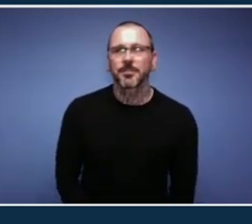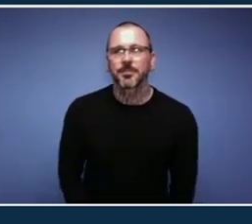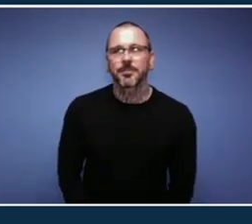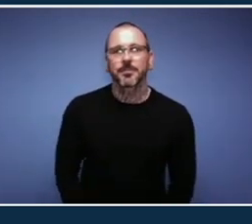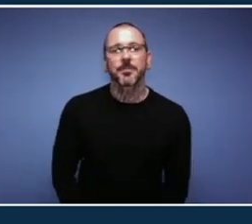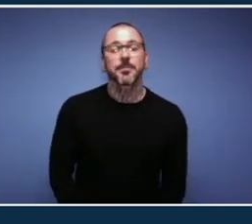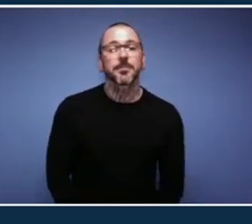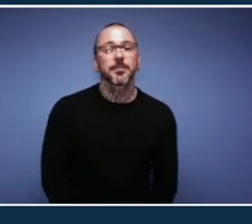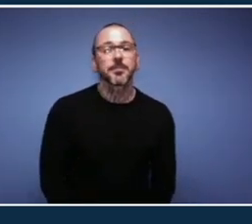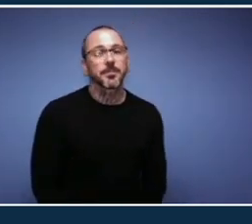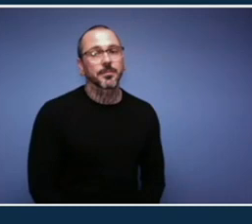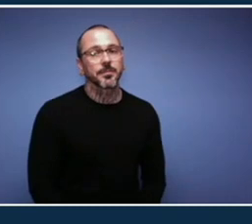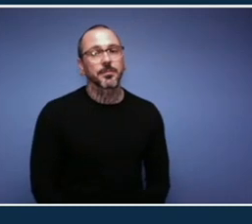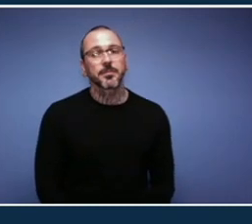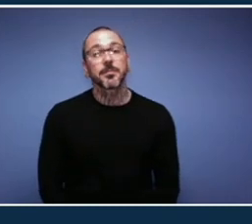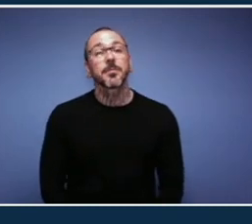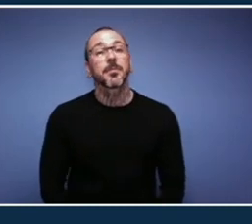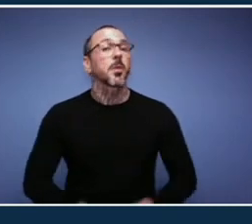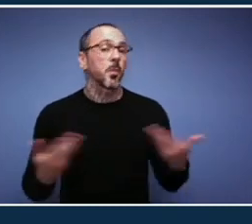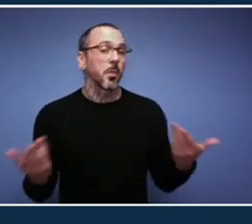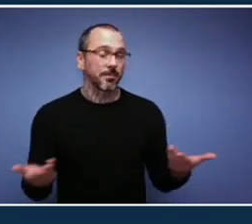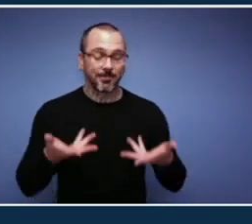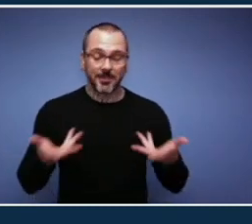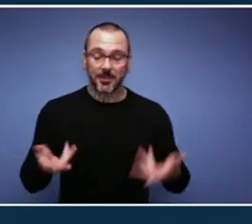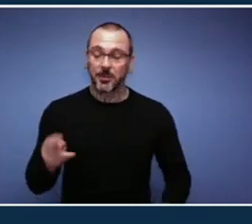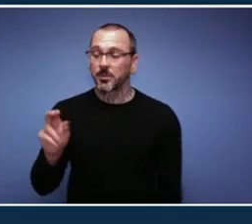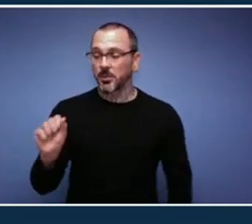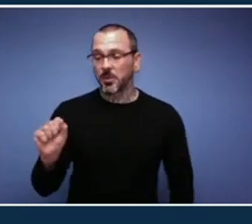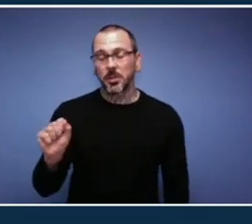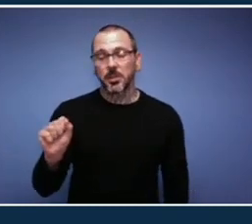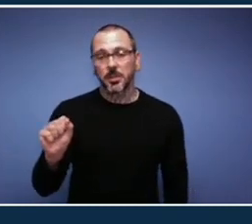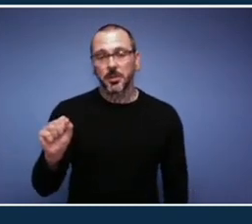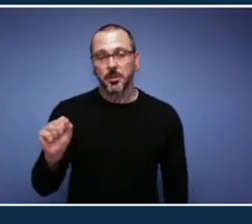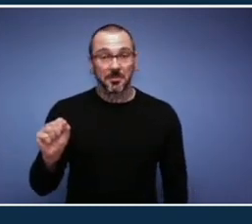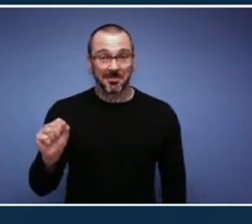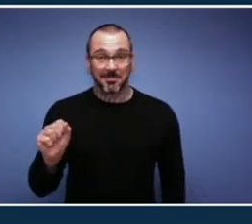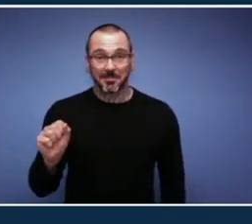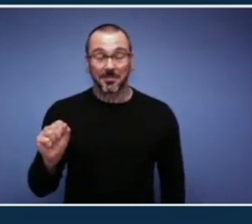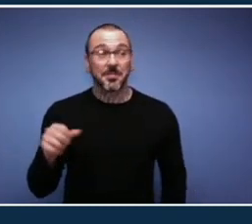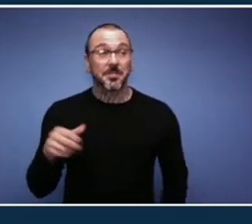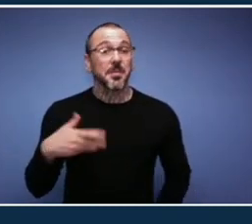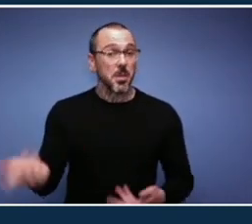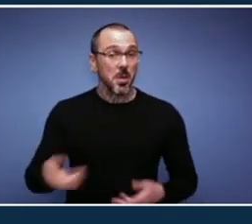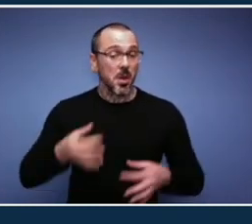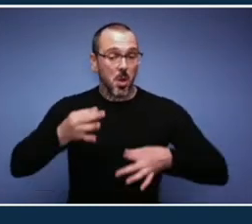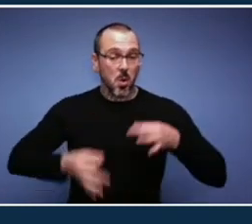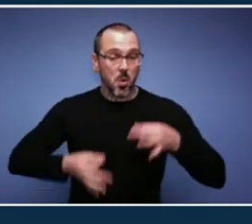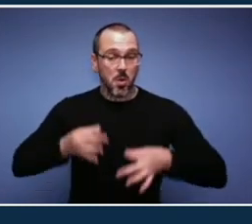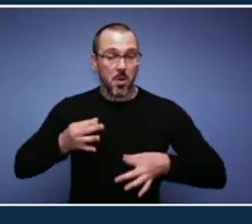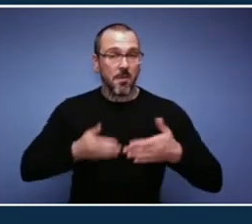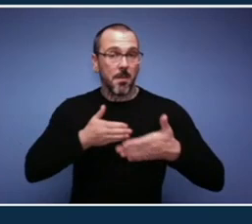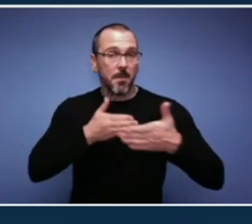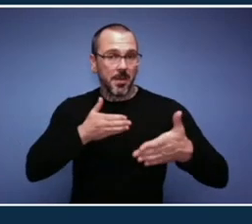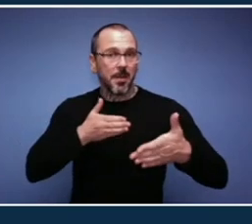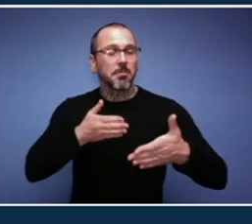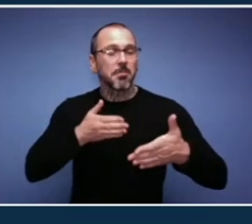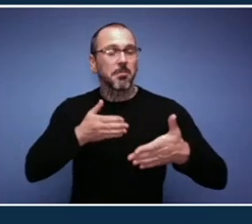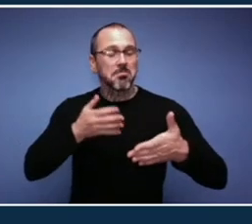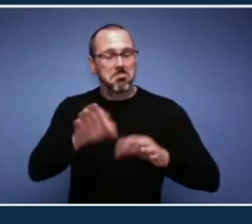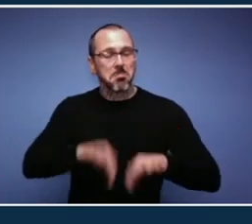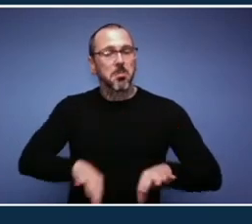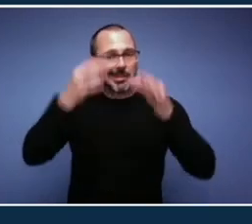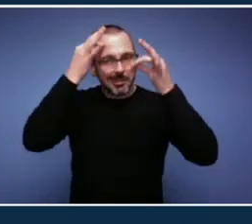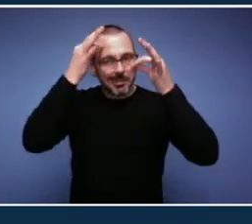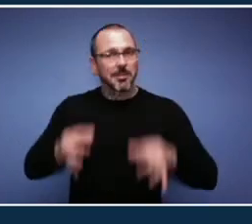Court of Appeal decision, a pretty important one in 2021 that found that the